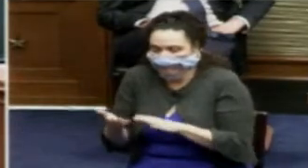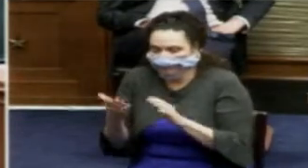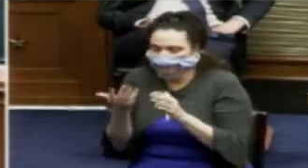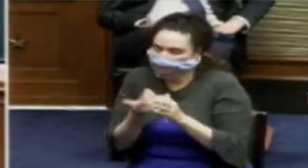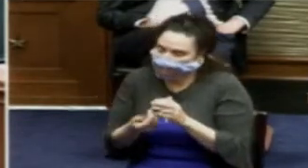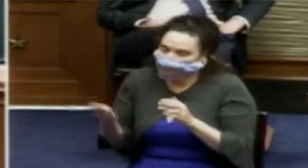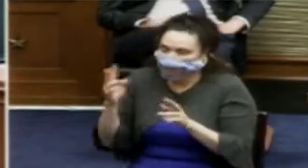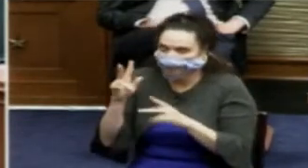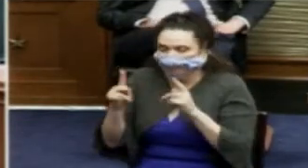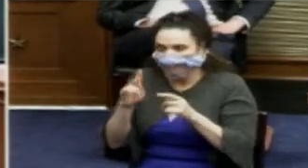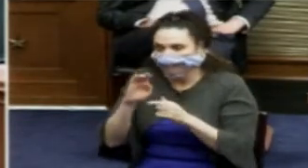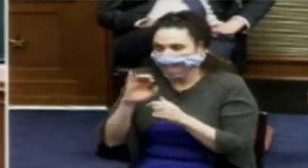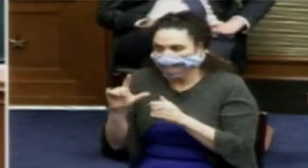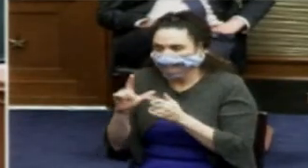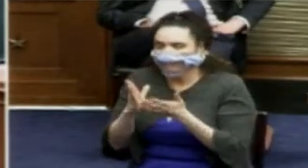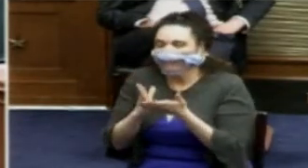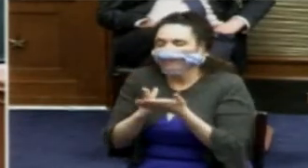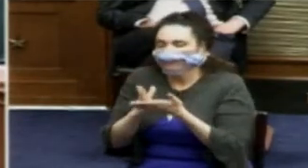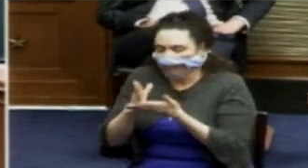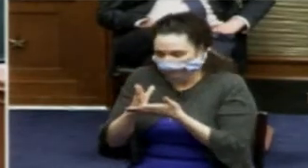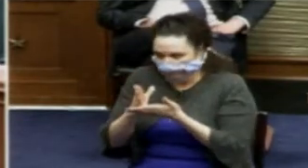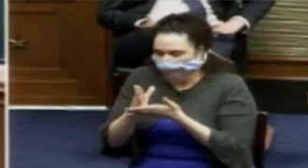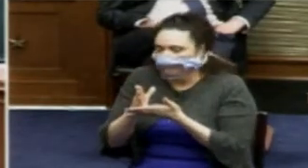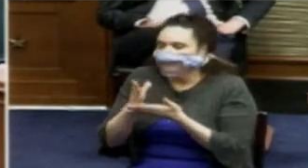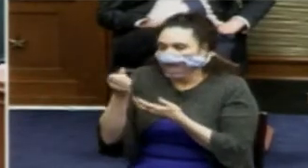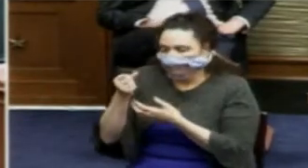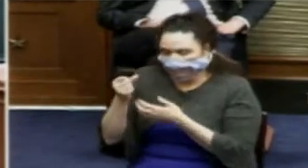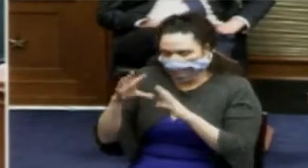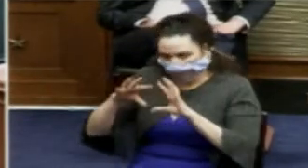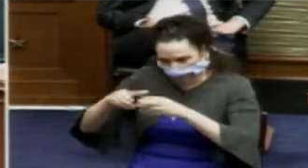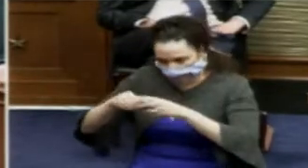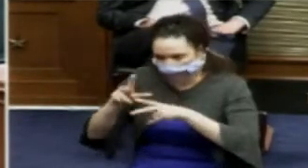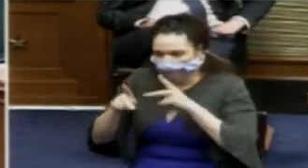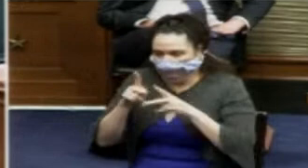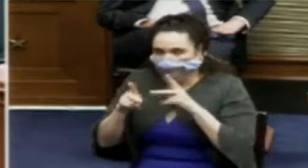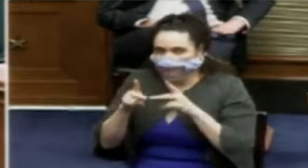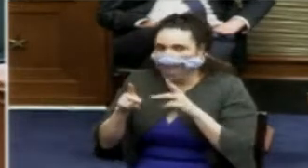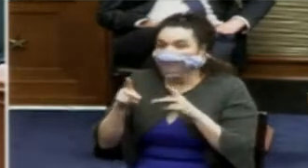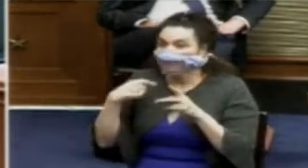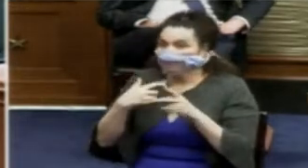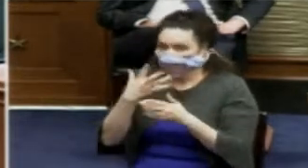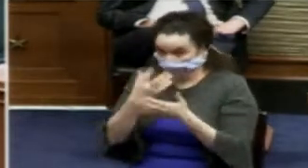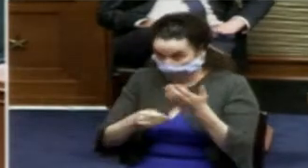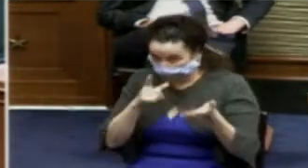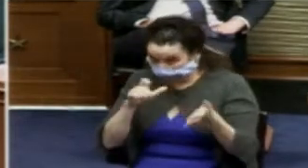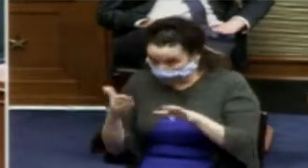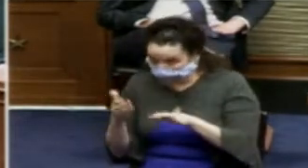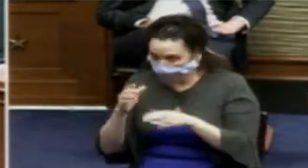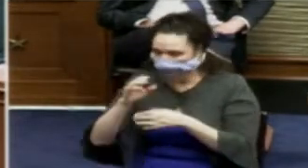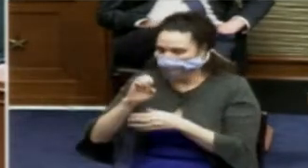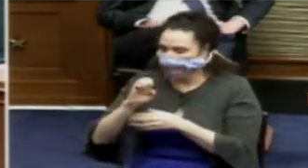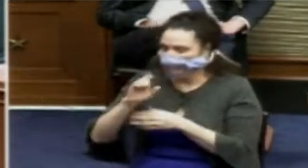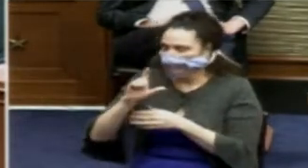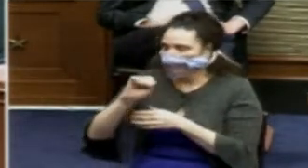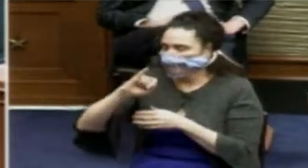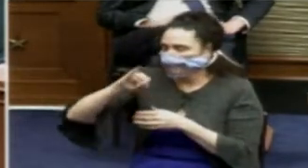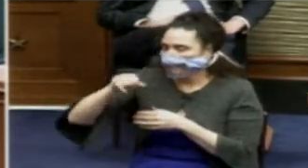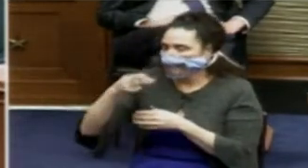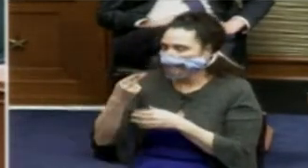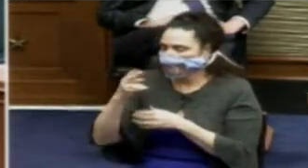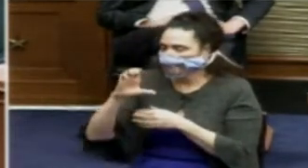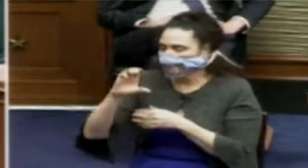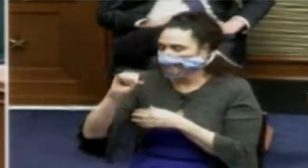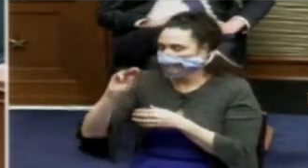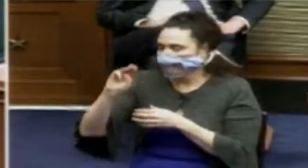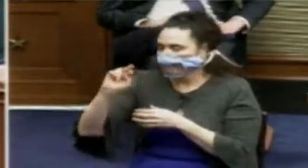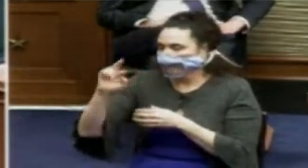former chair of this committee, Elijah Cummings, and also our dear colleague, John Lewis, a civil